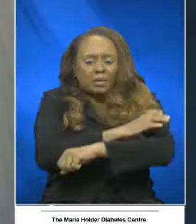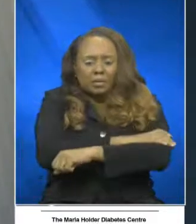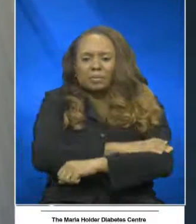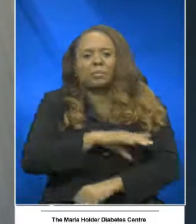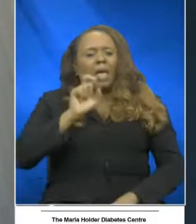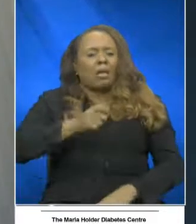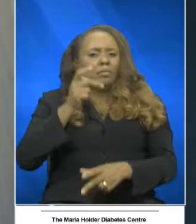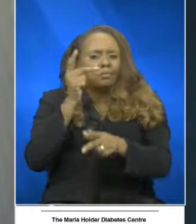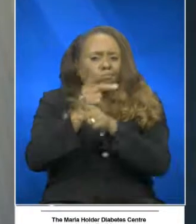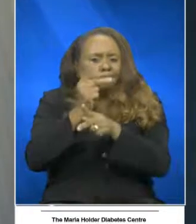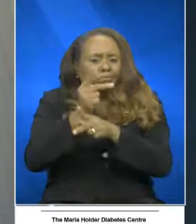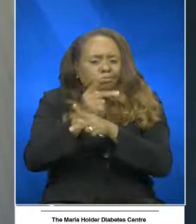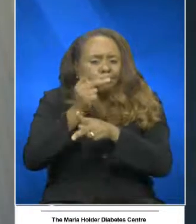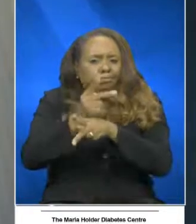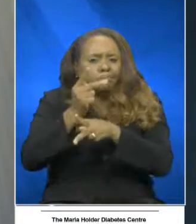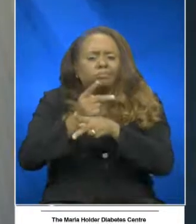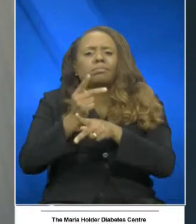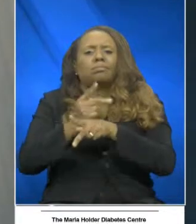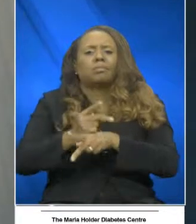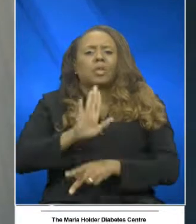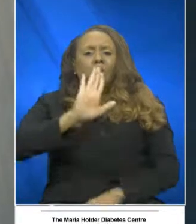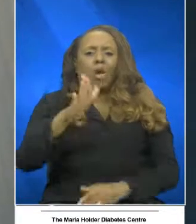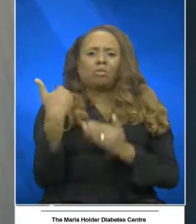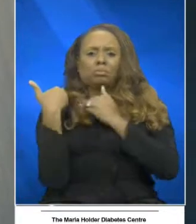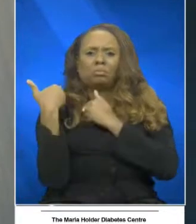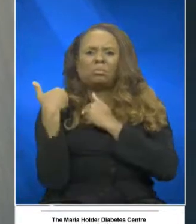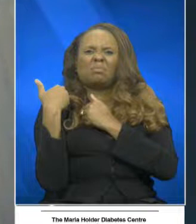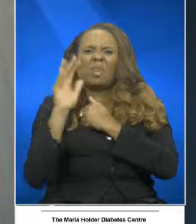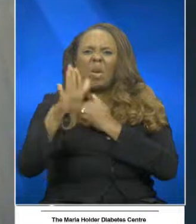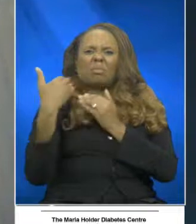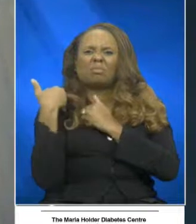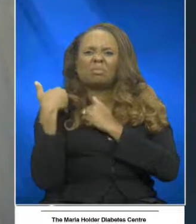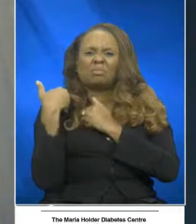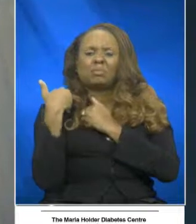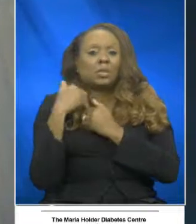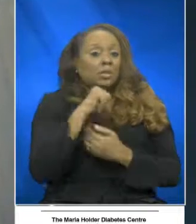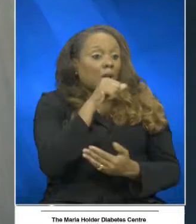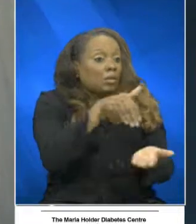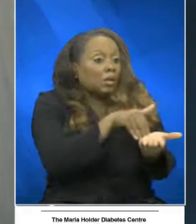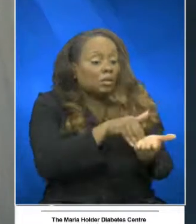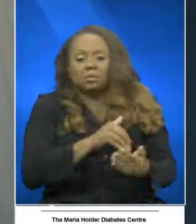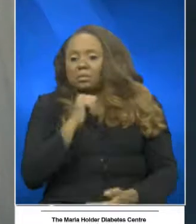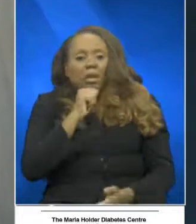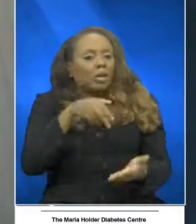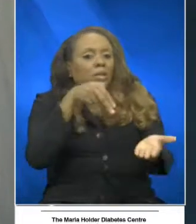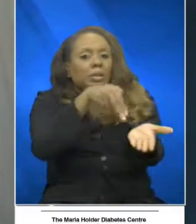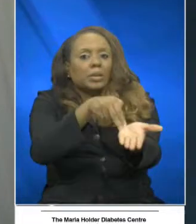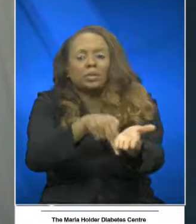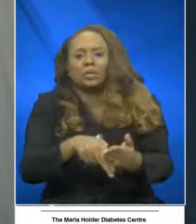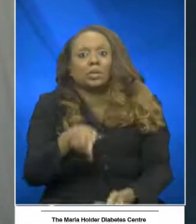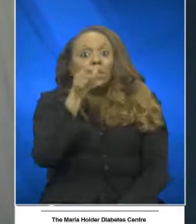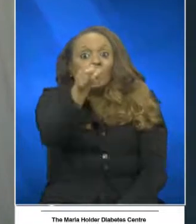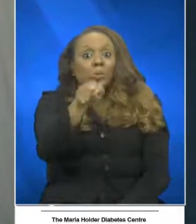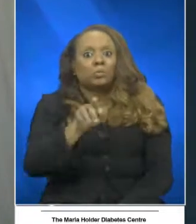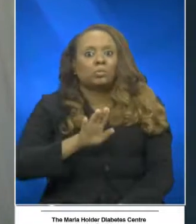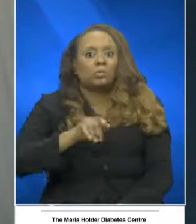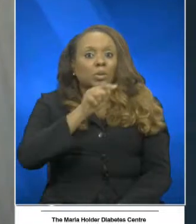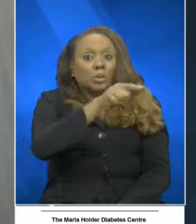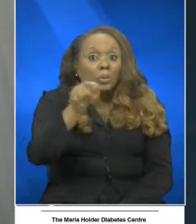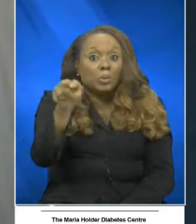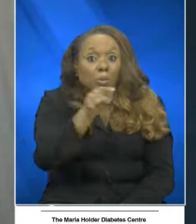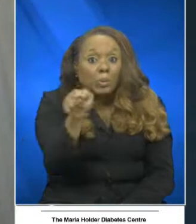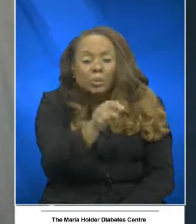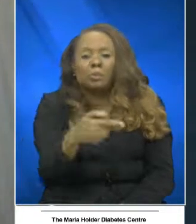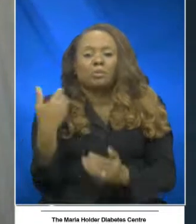precautions. The onus is on you, not the doctor, not the nurse. The onus is on you. An ounce of prevention is